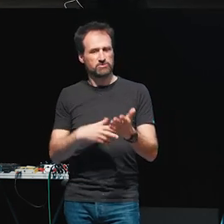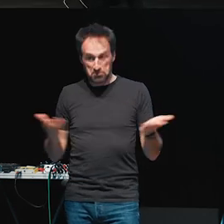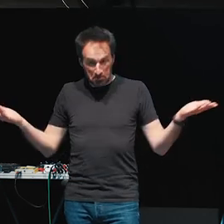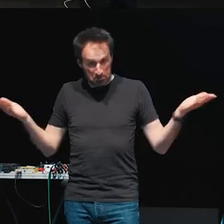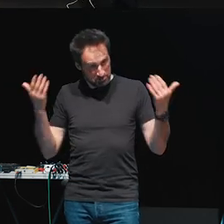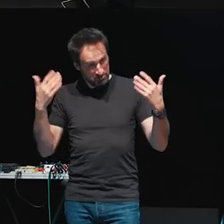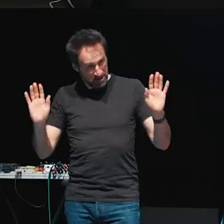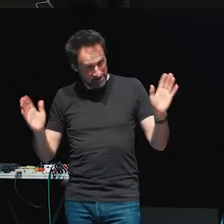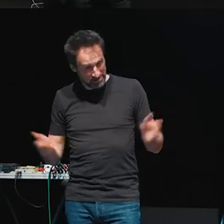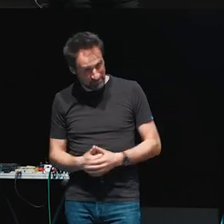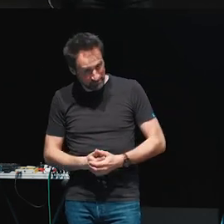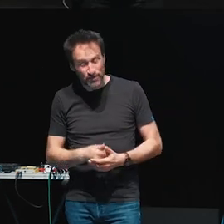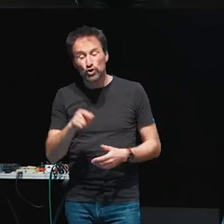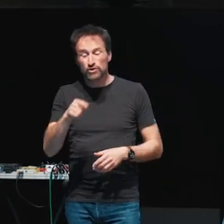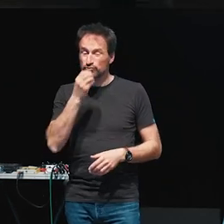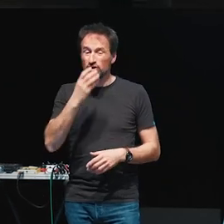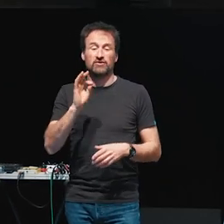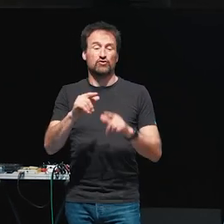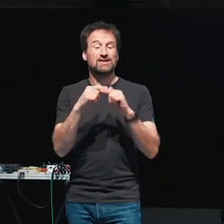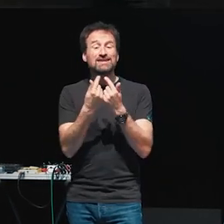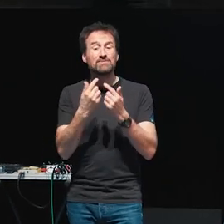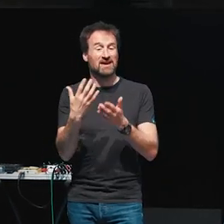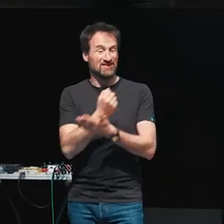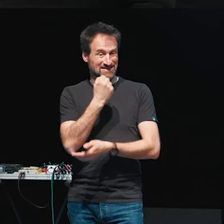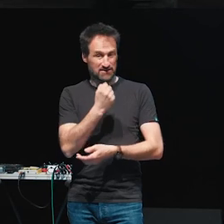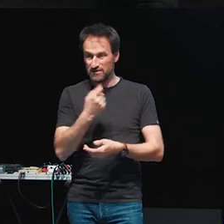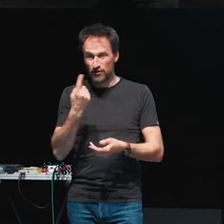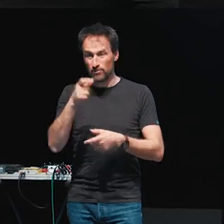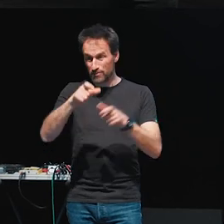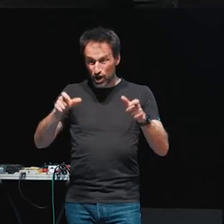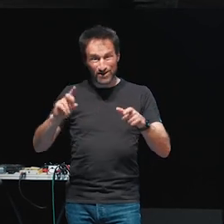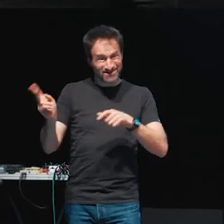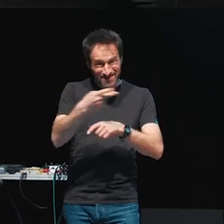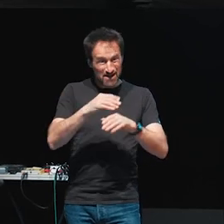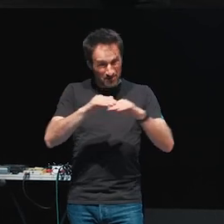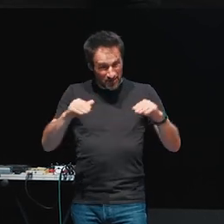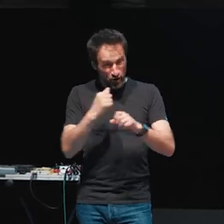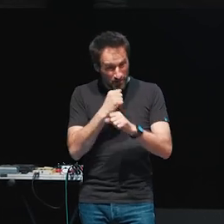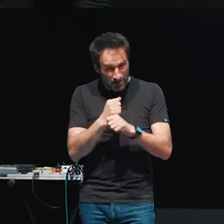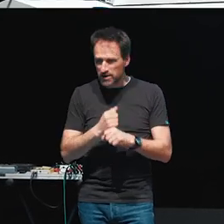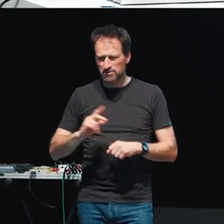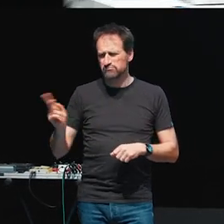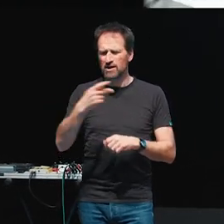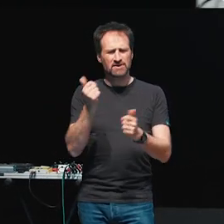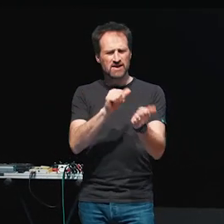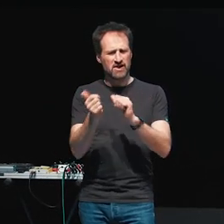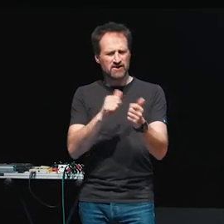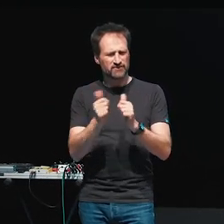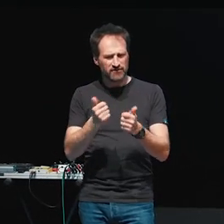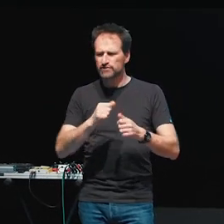efficiency, because then it's the same platform that people are working on. They can really help one another and build things faster.